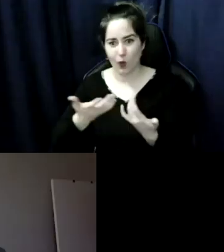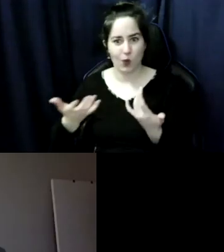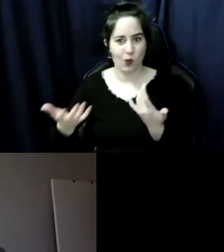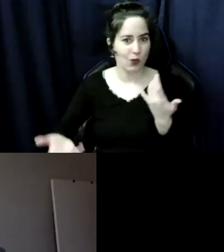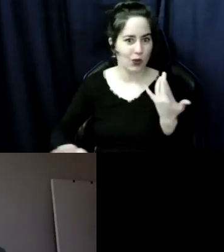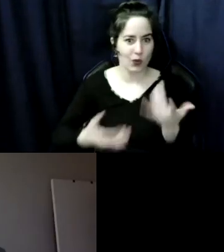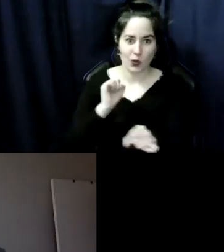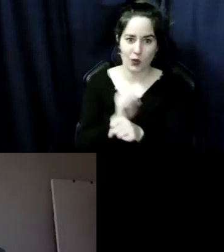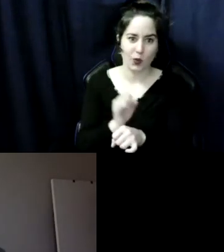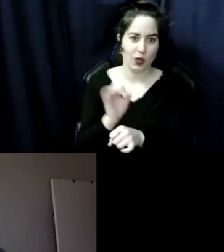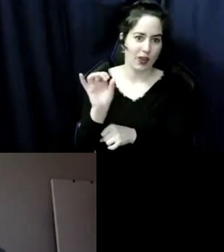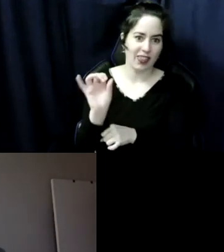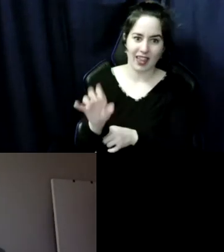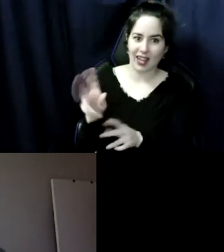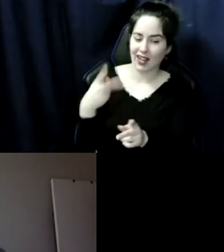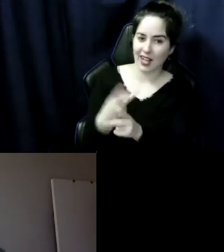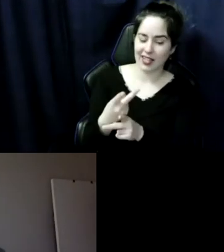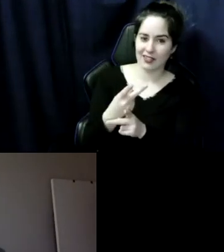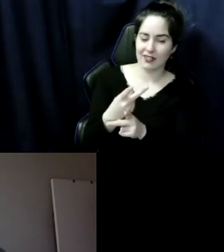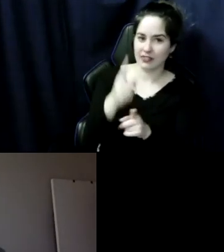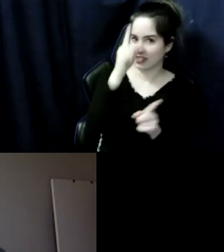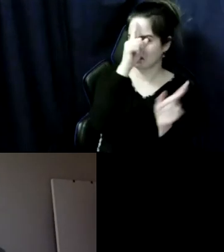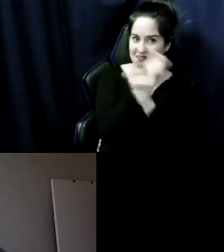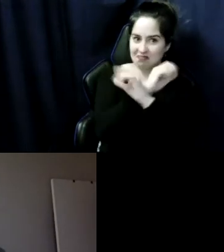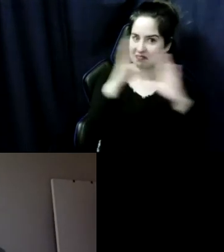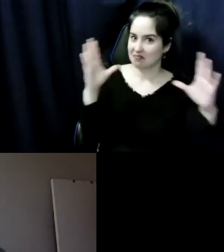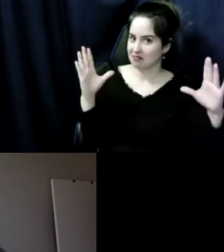of considerations from a foundation perspective?